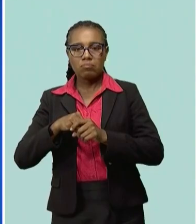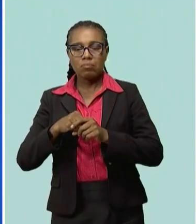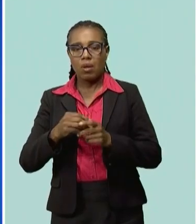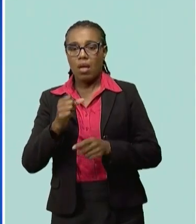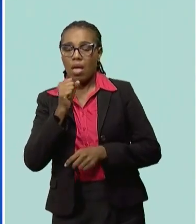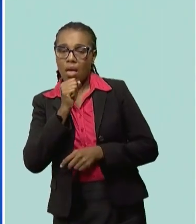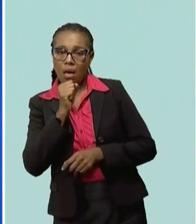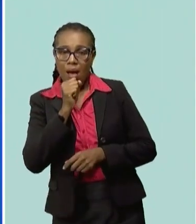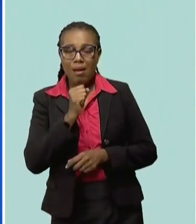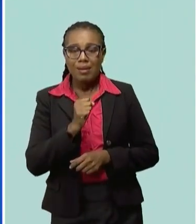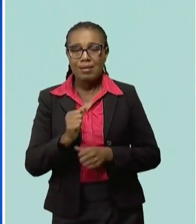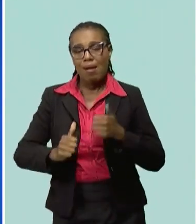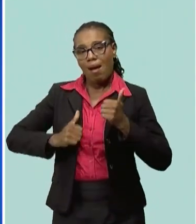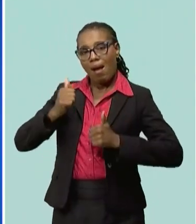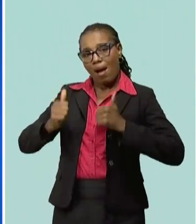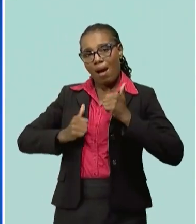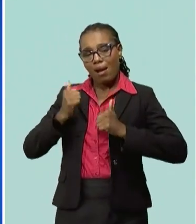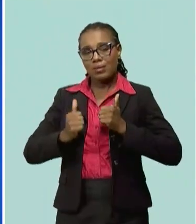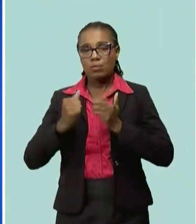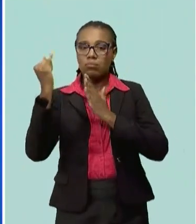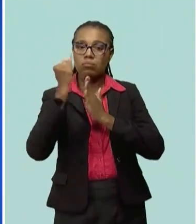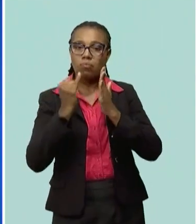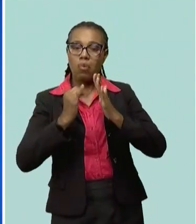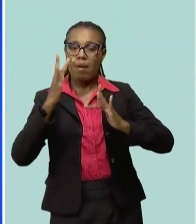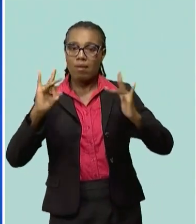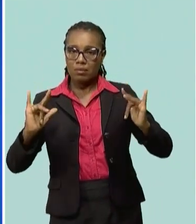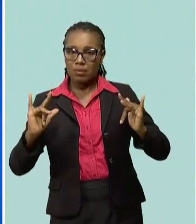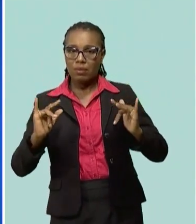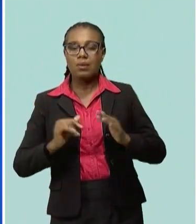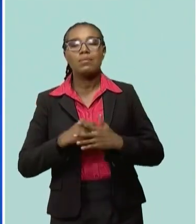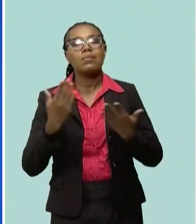paid, make money, and are viewed